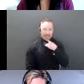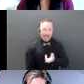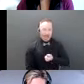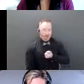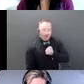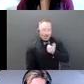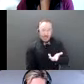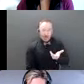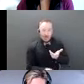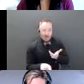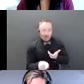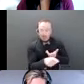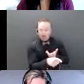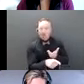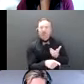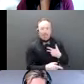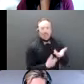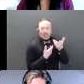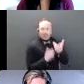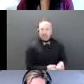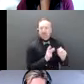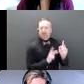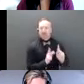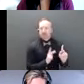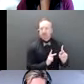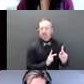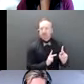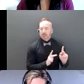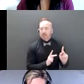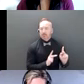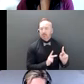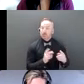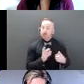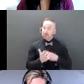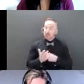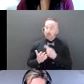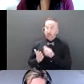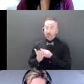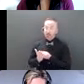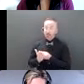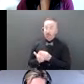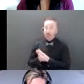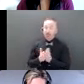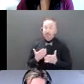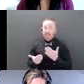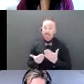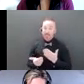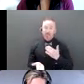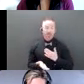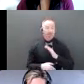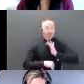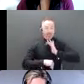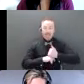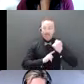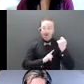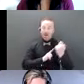You know, there are certain things that we can do to make our finances easier. And one of those things is by setting up automatic payments for bills and